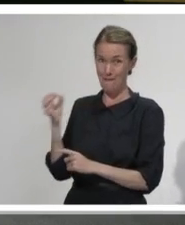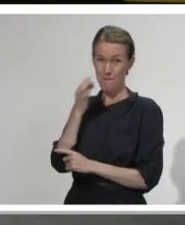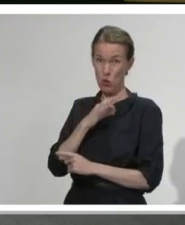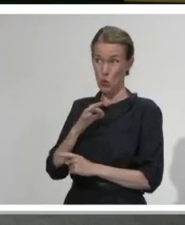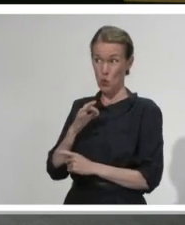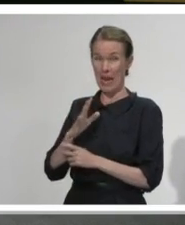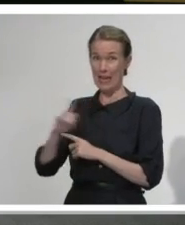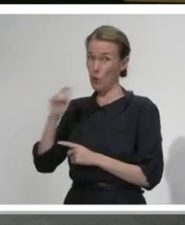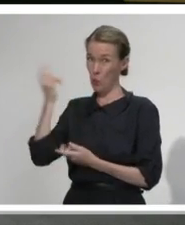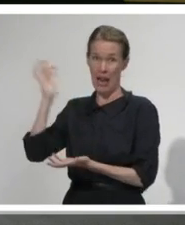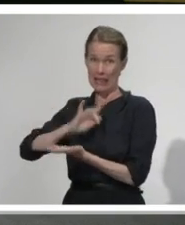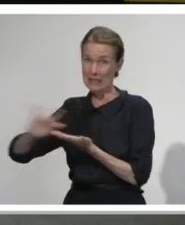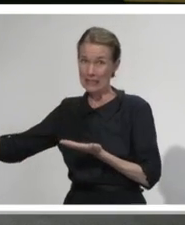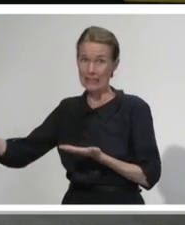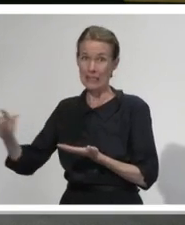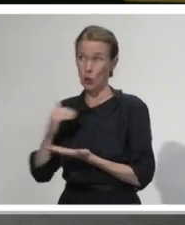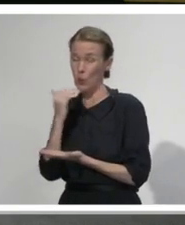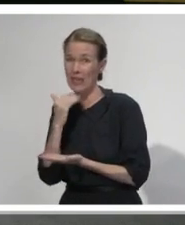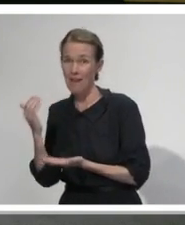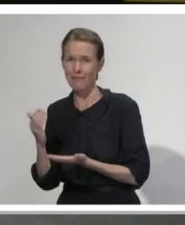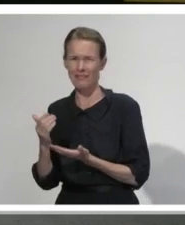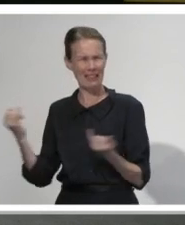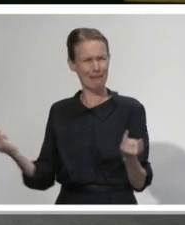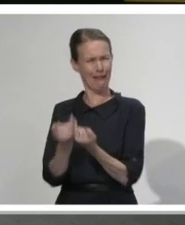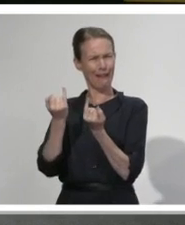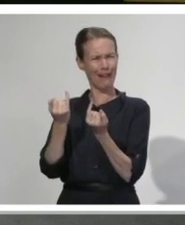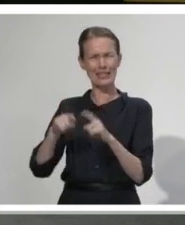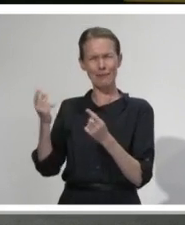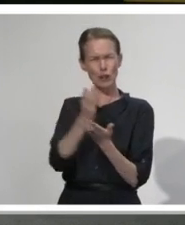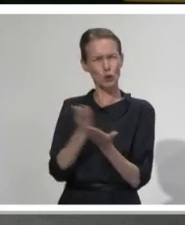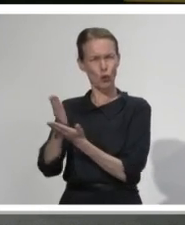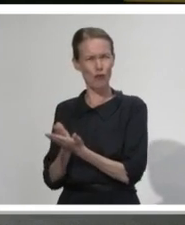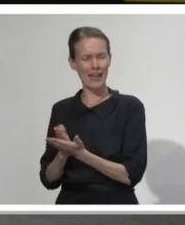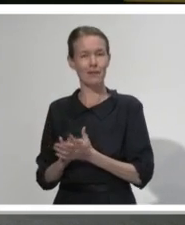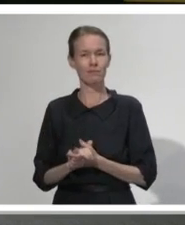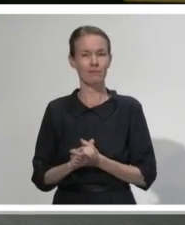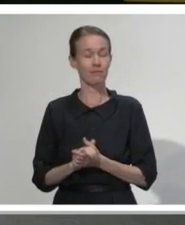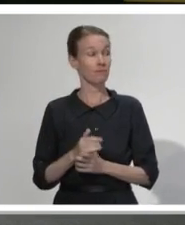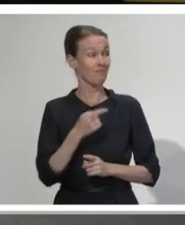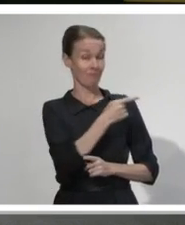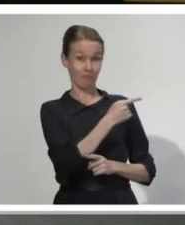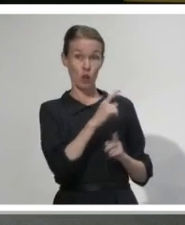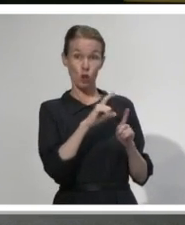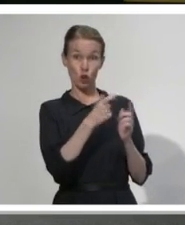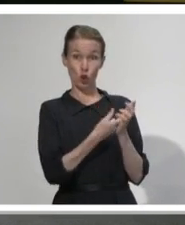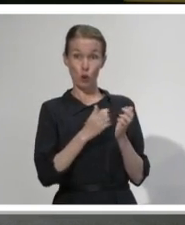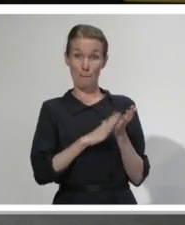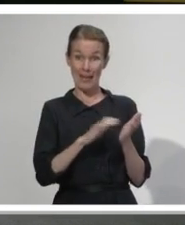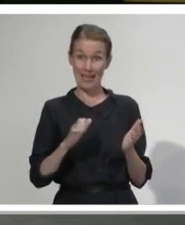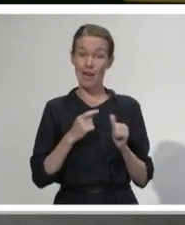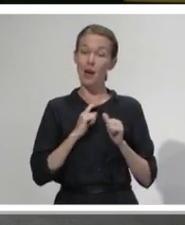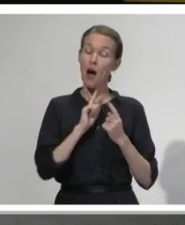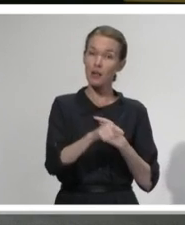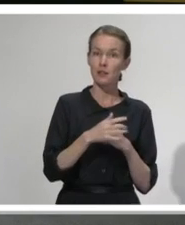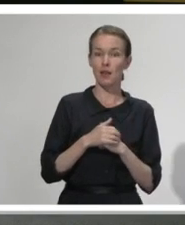a fantastic response to the influenza immunisation programme this year, and we've given